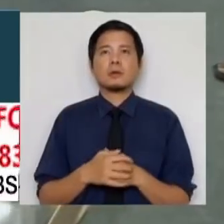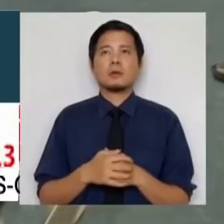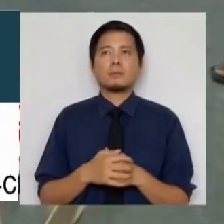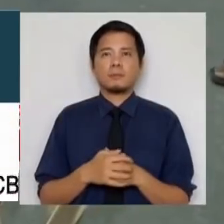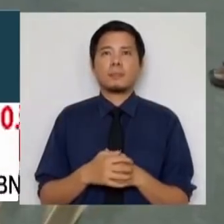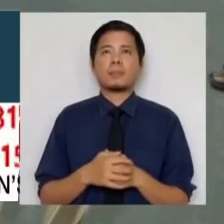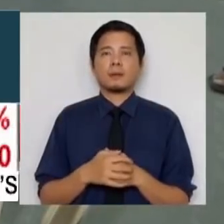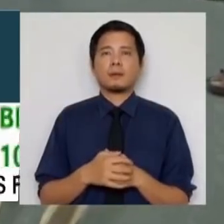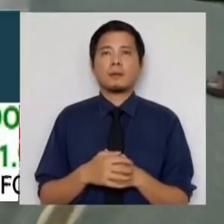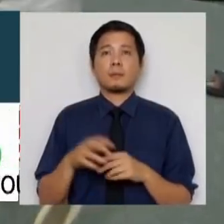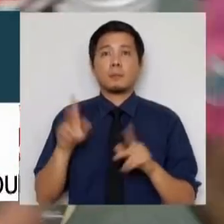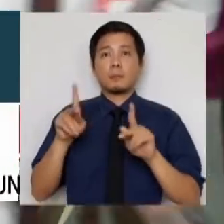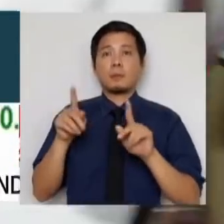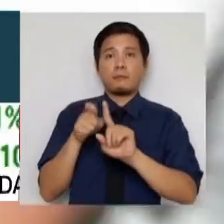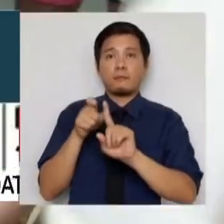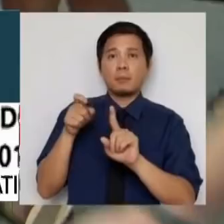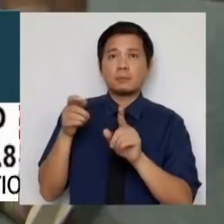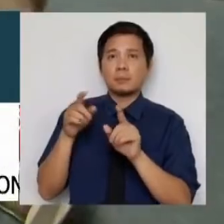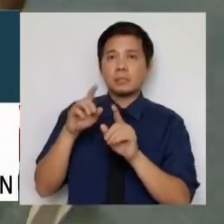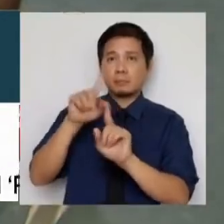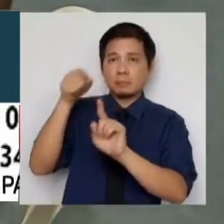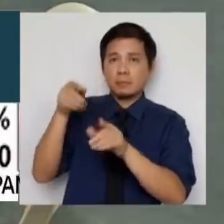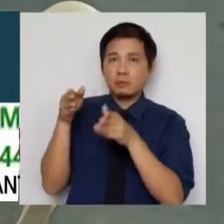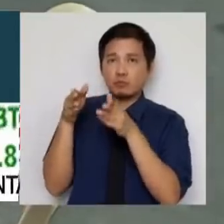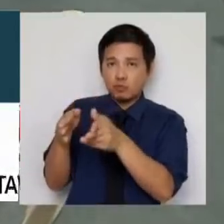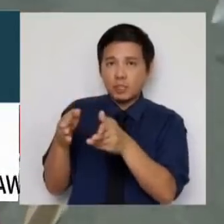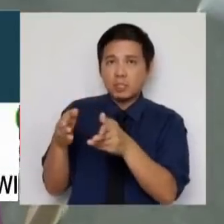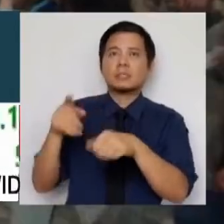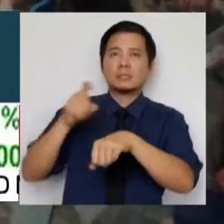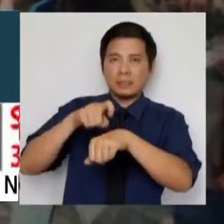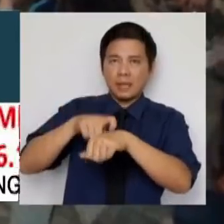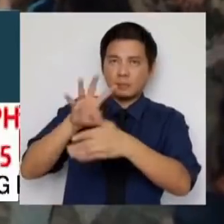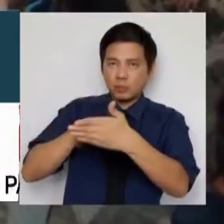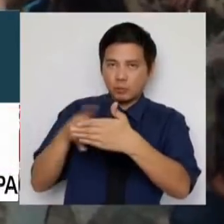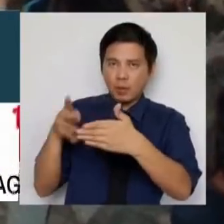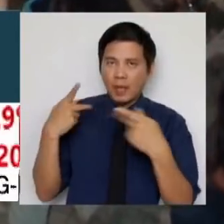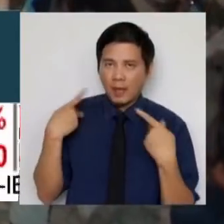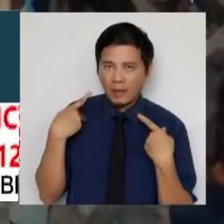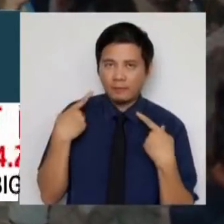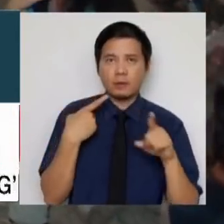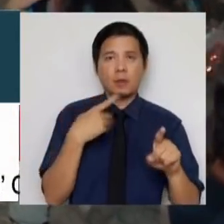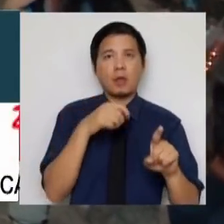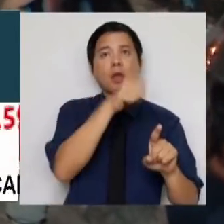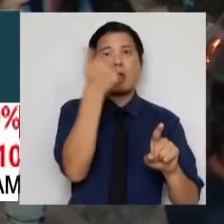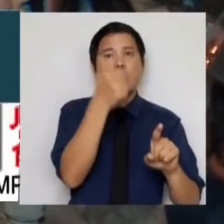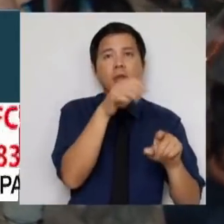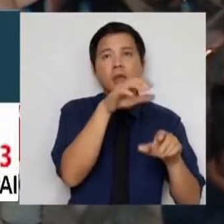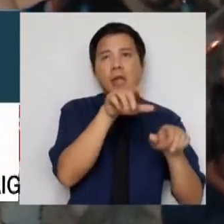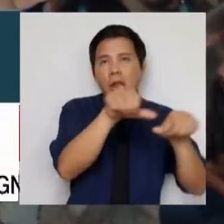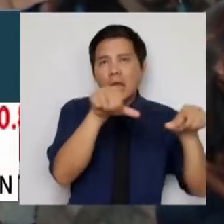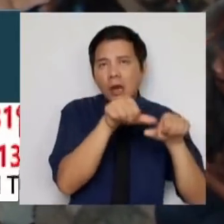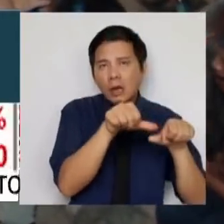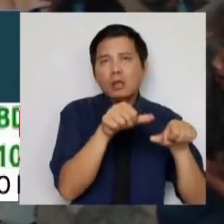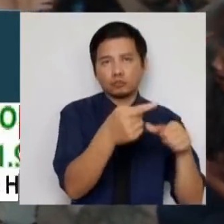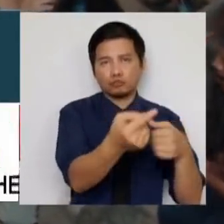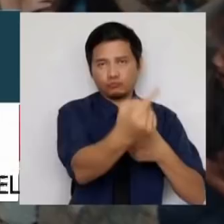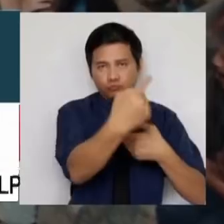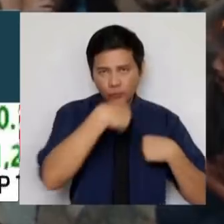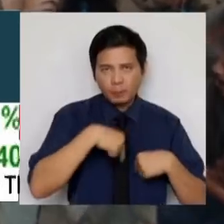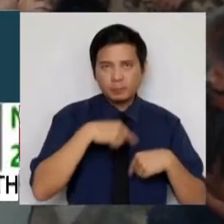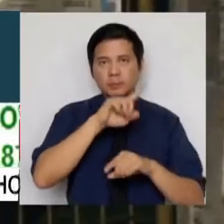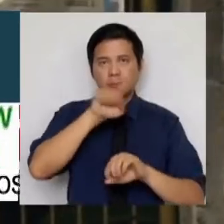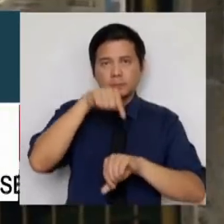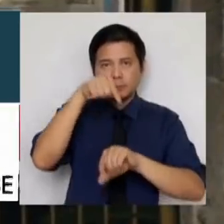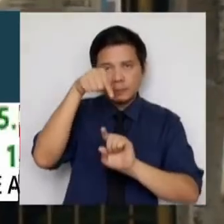people coming from a certain street should come at a certain time. That's to make sure that there's staggered attendance and that the people don't all rush